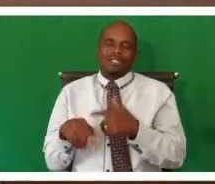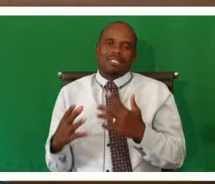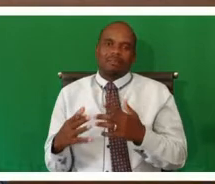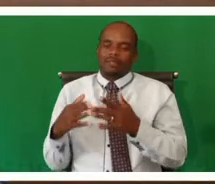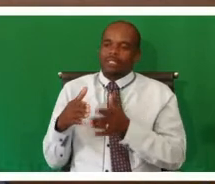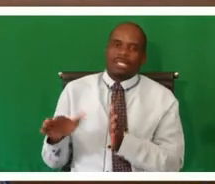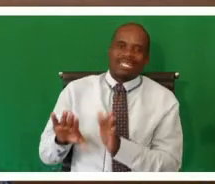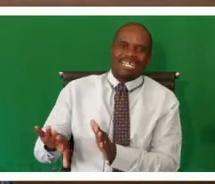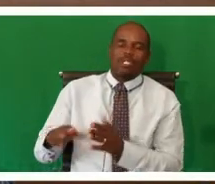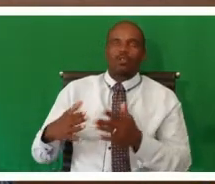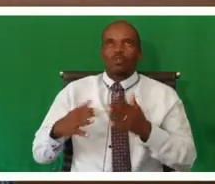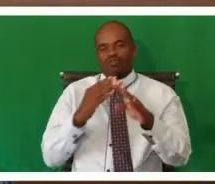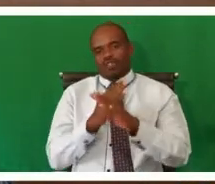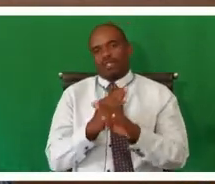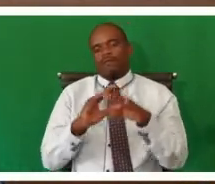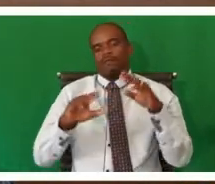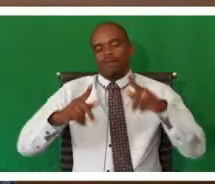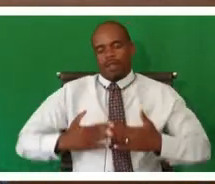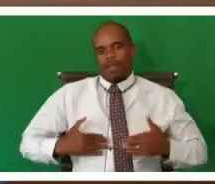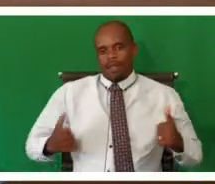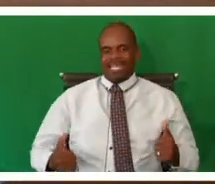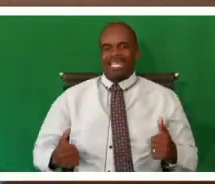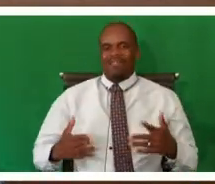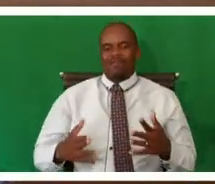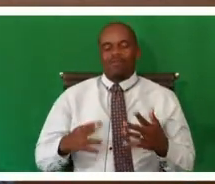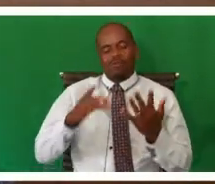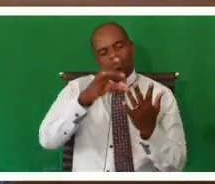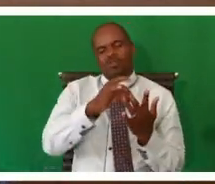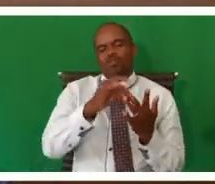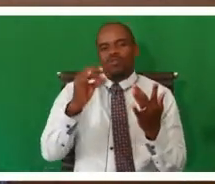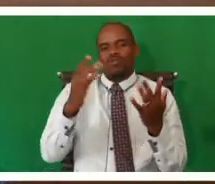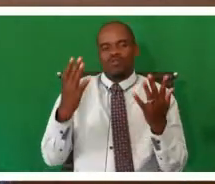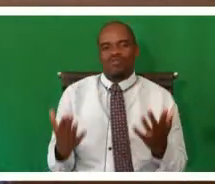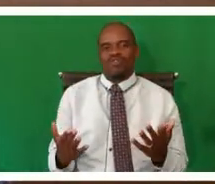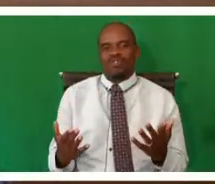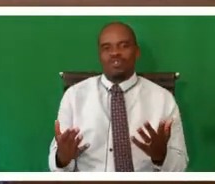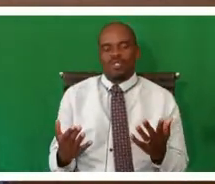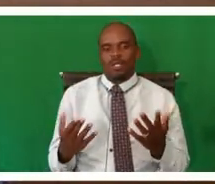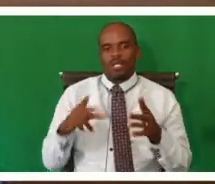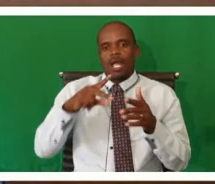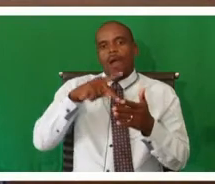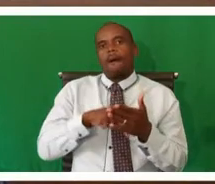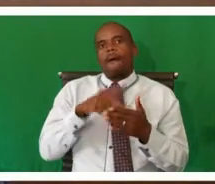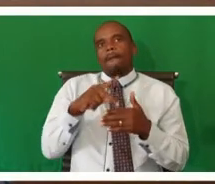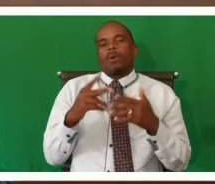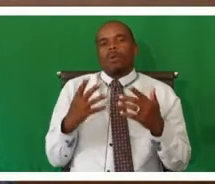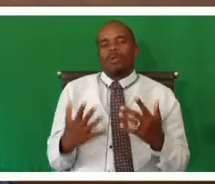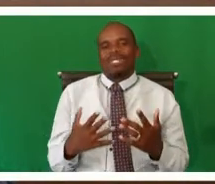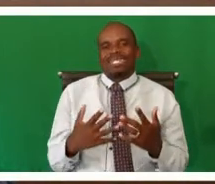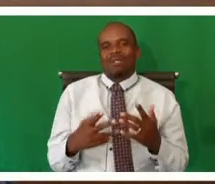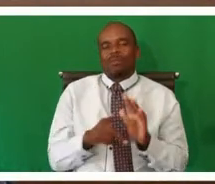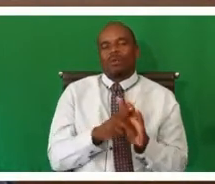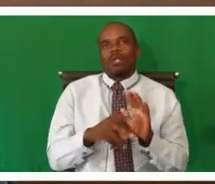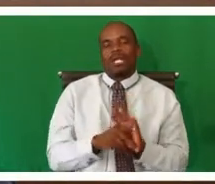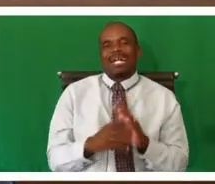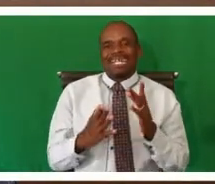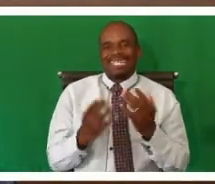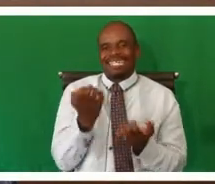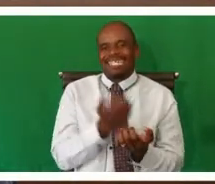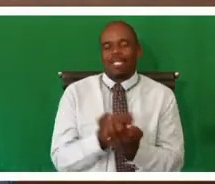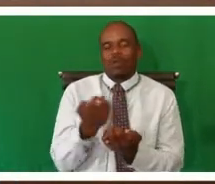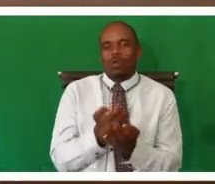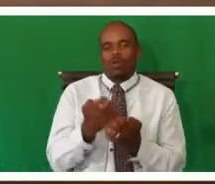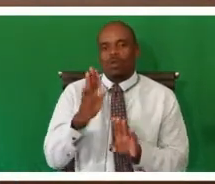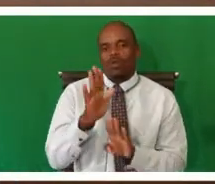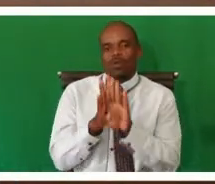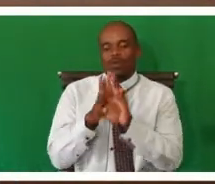lives. In increasing our tourism products offering to stimulate economic growth in the province,